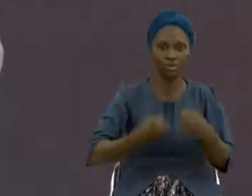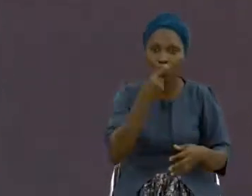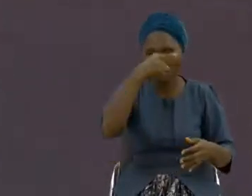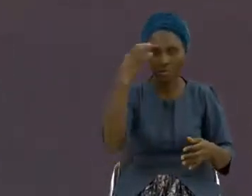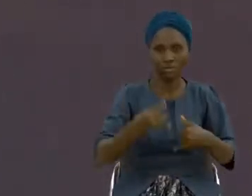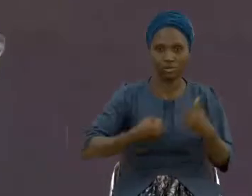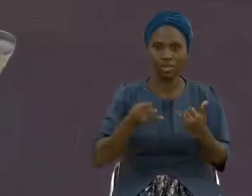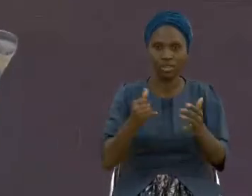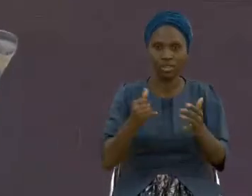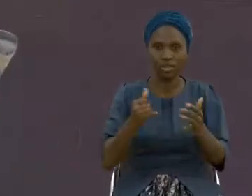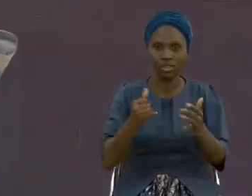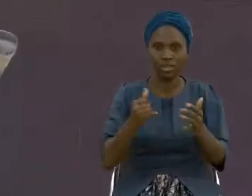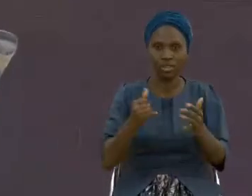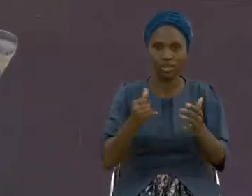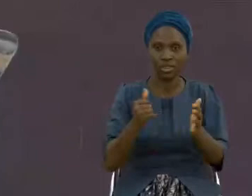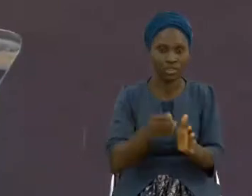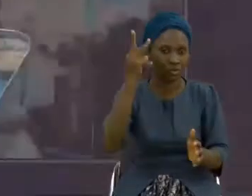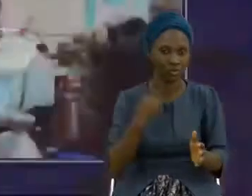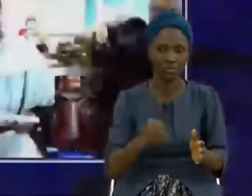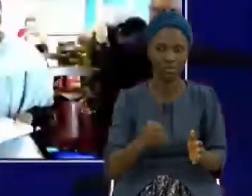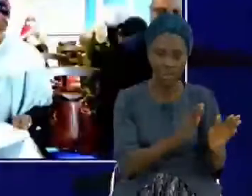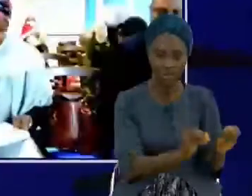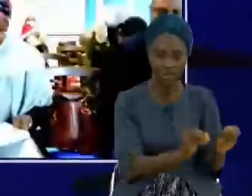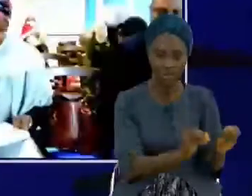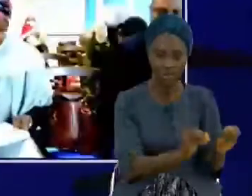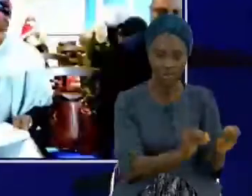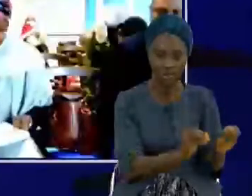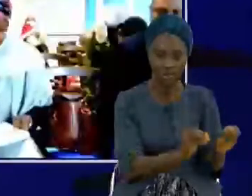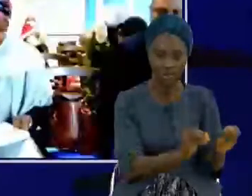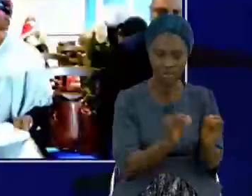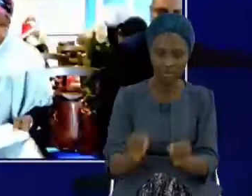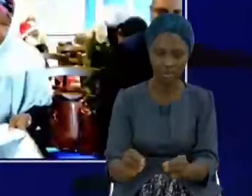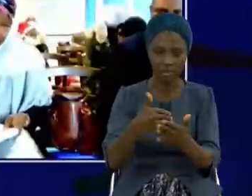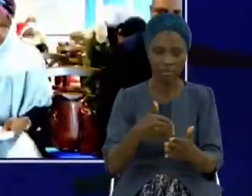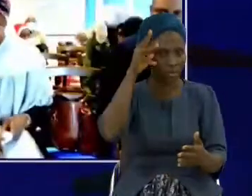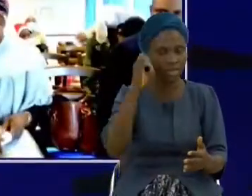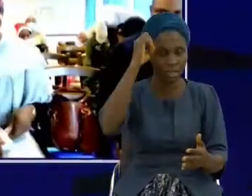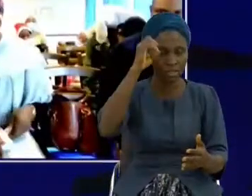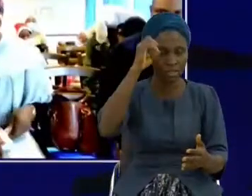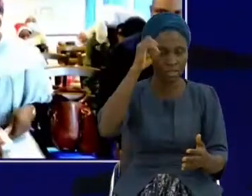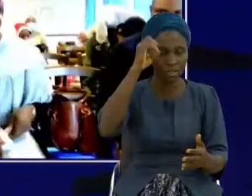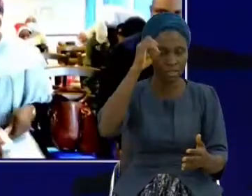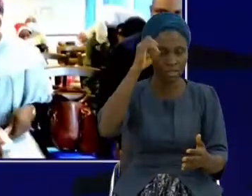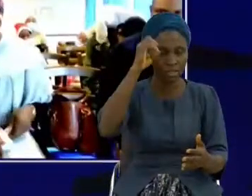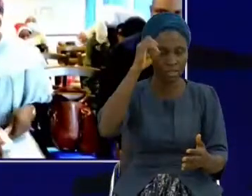entitled the cross and dealed the cross